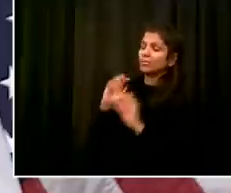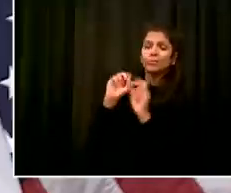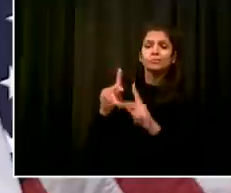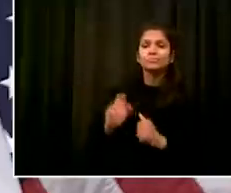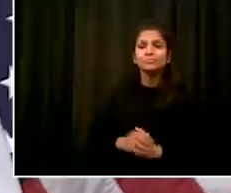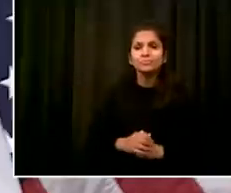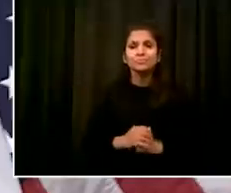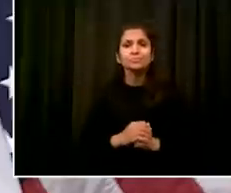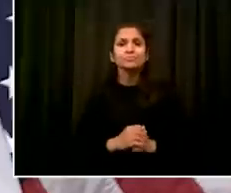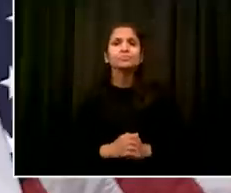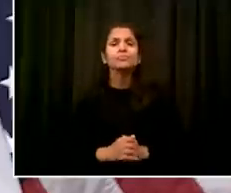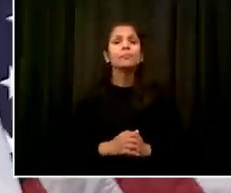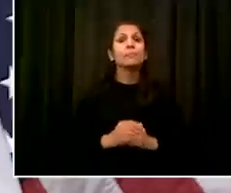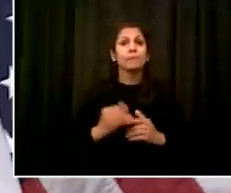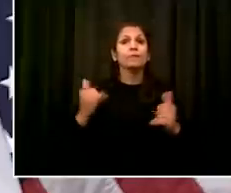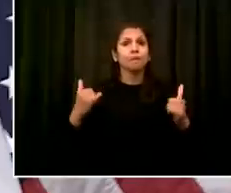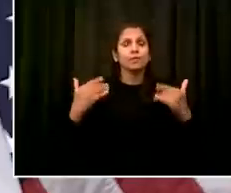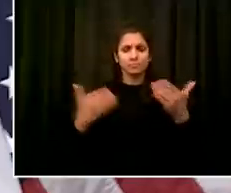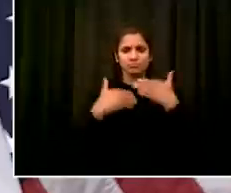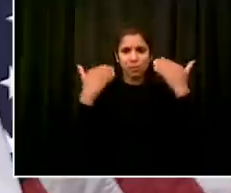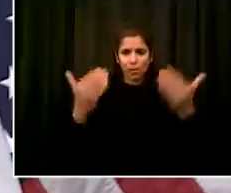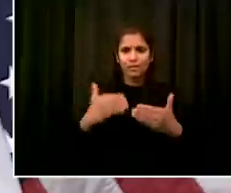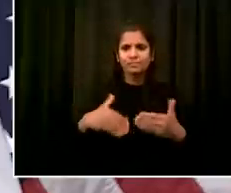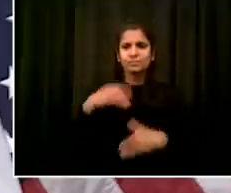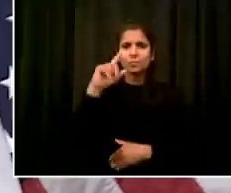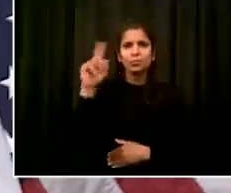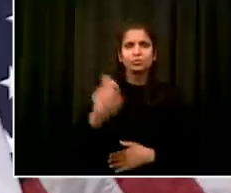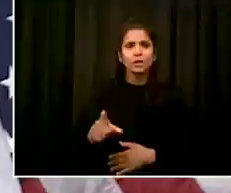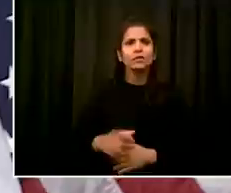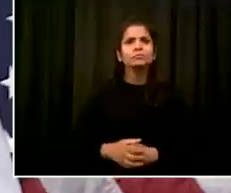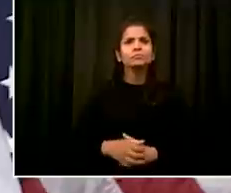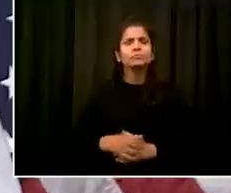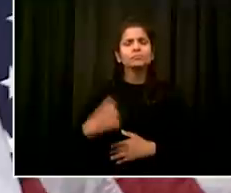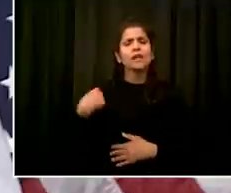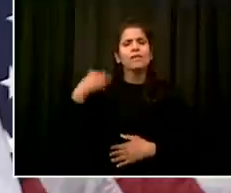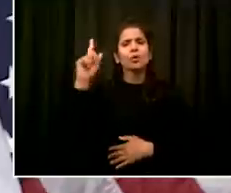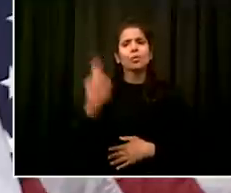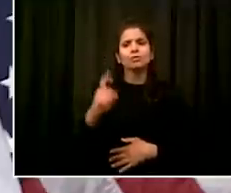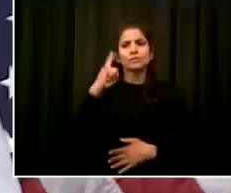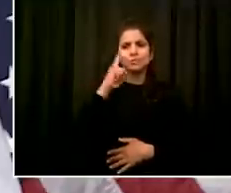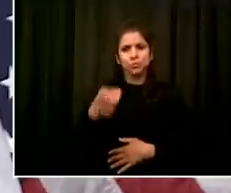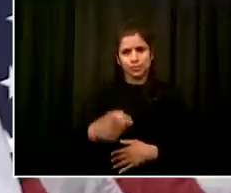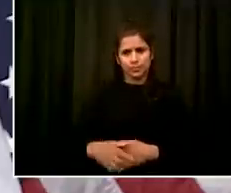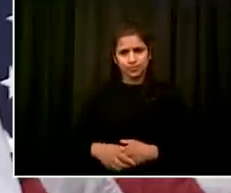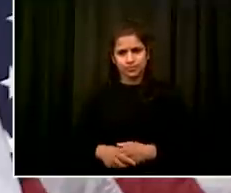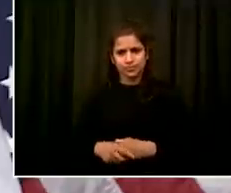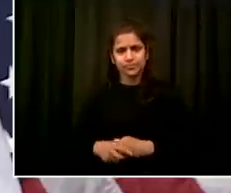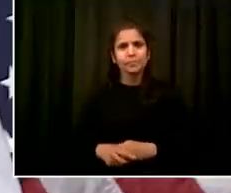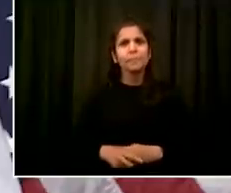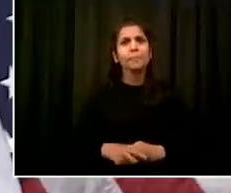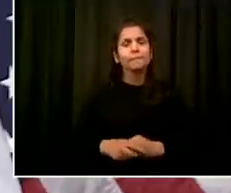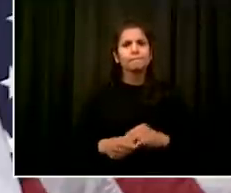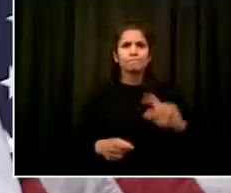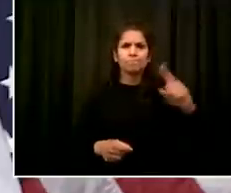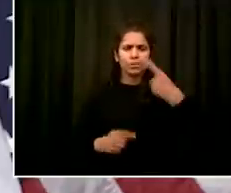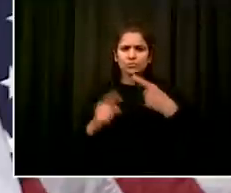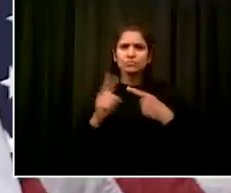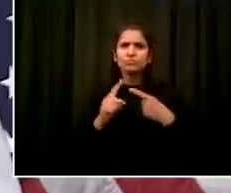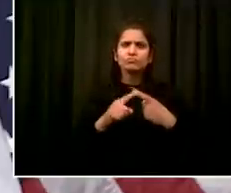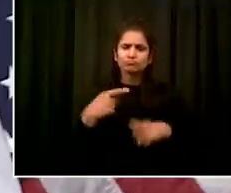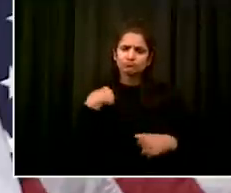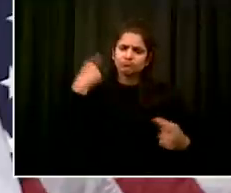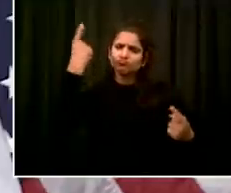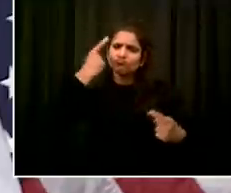Hi, Mr. Mayor. Two questions for you. First, I was wondering if you or the commissioner could at